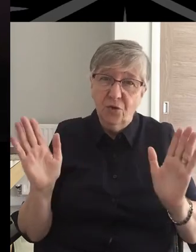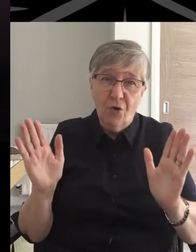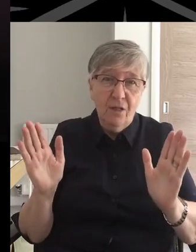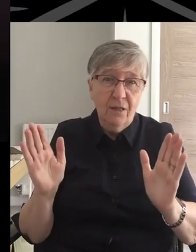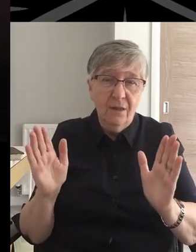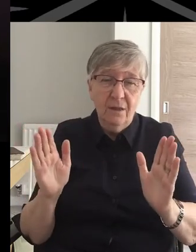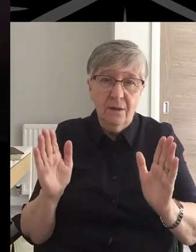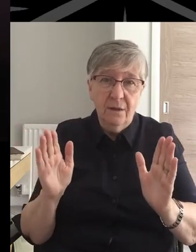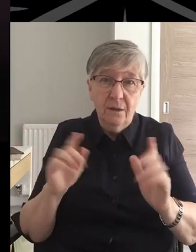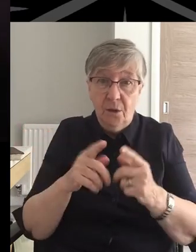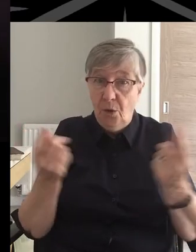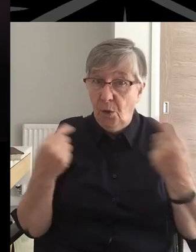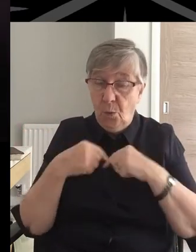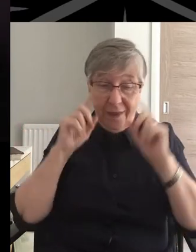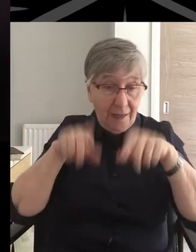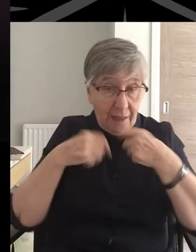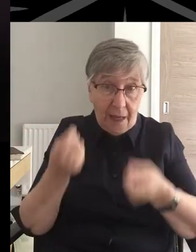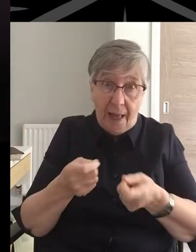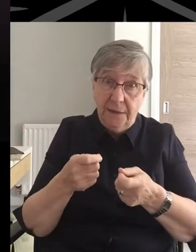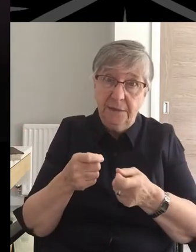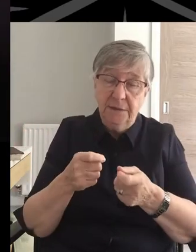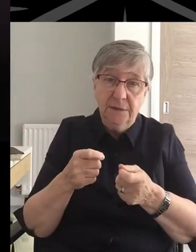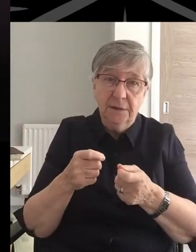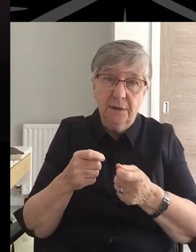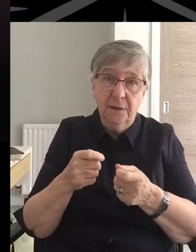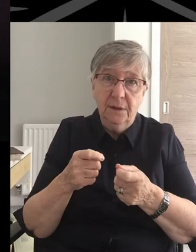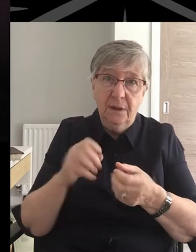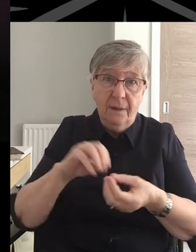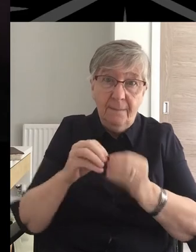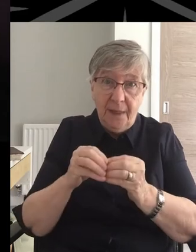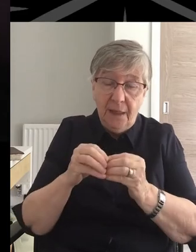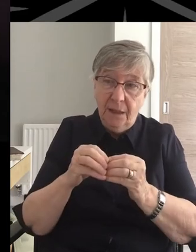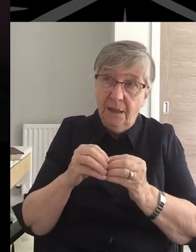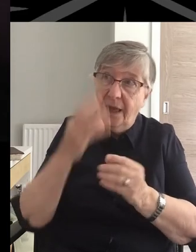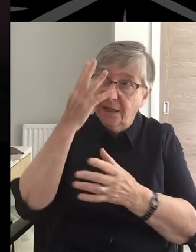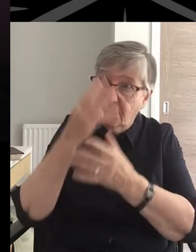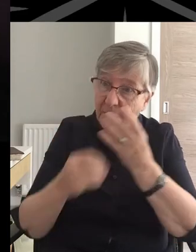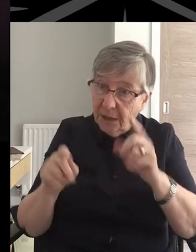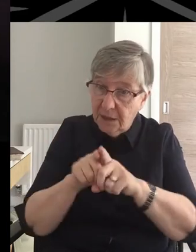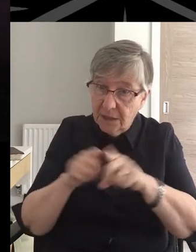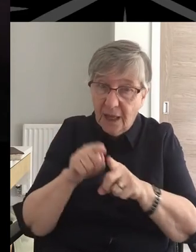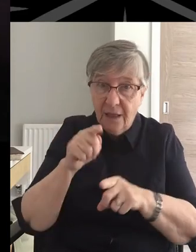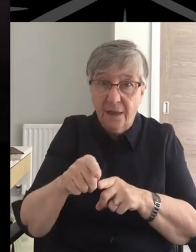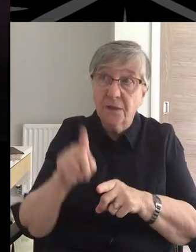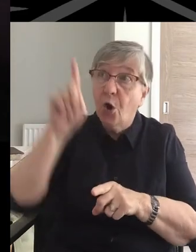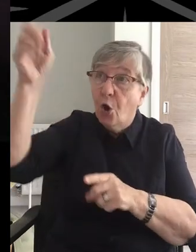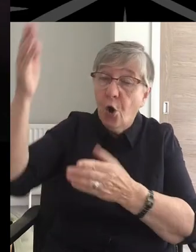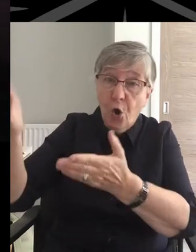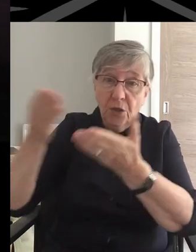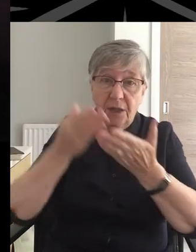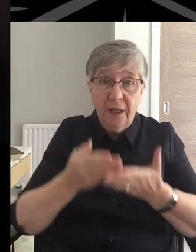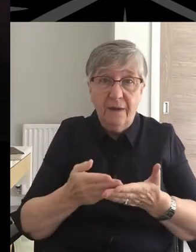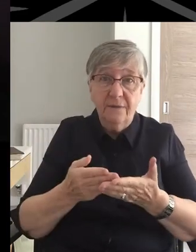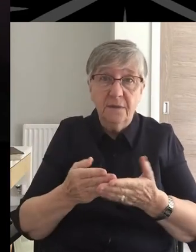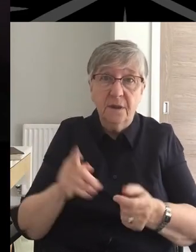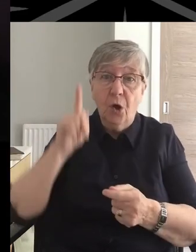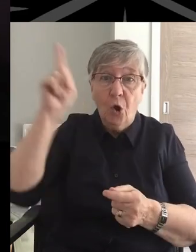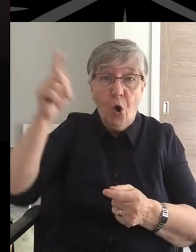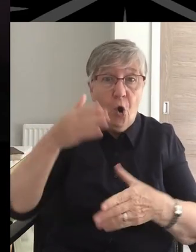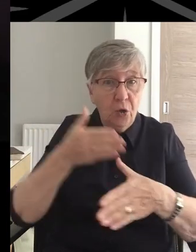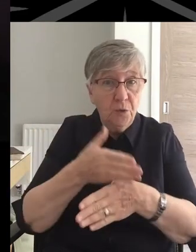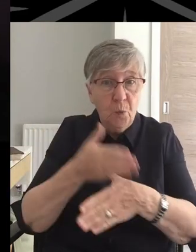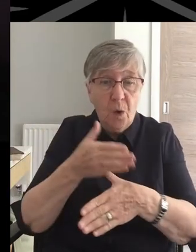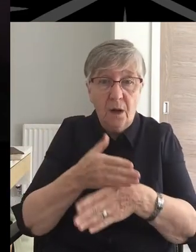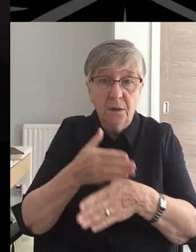Now, of course, we cannot conjure up particular experiences like this. It's God who gives. It's God who is active